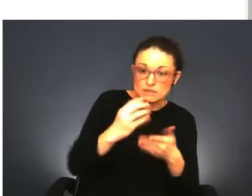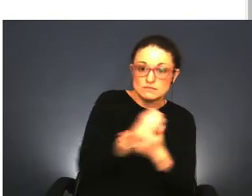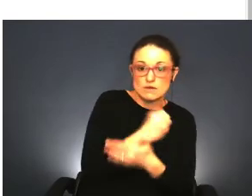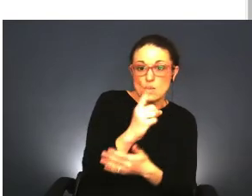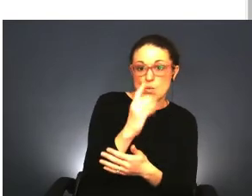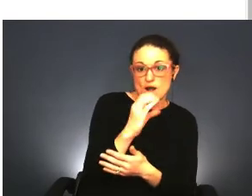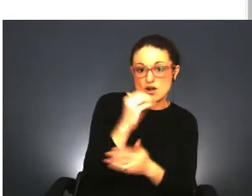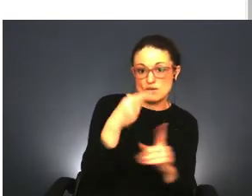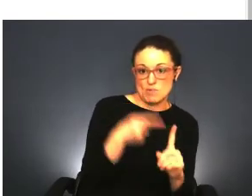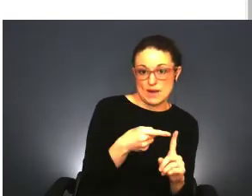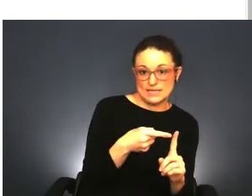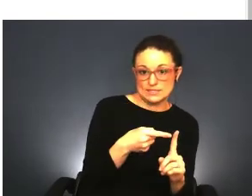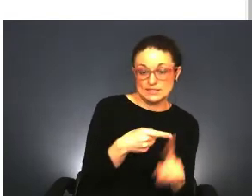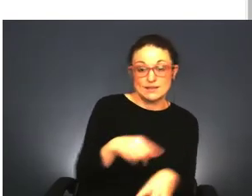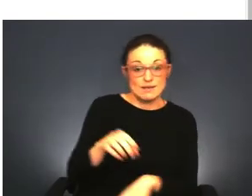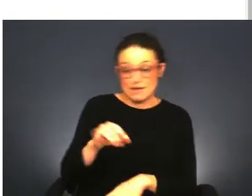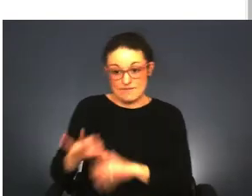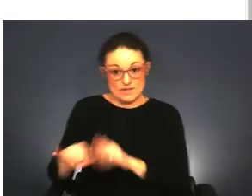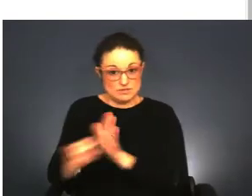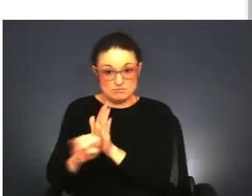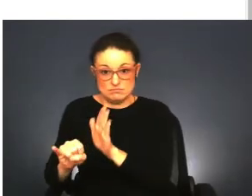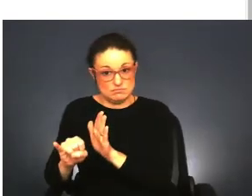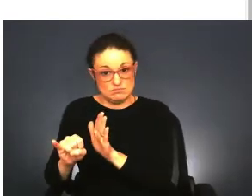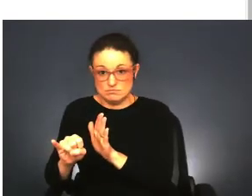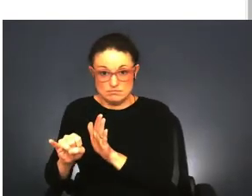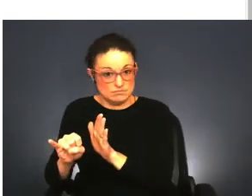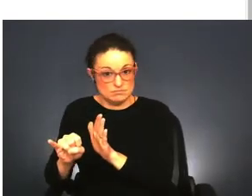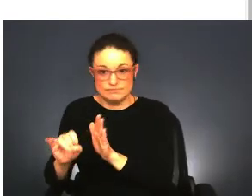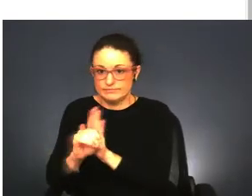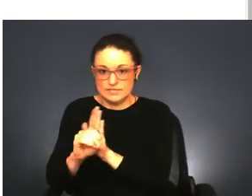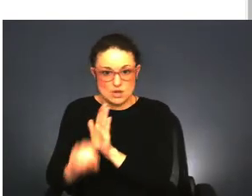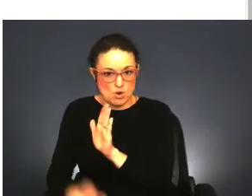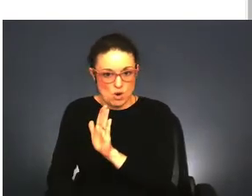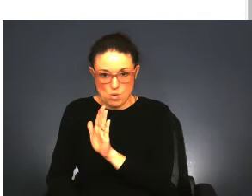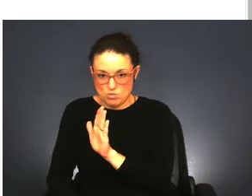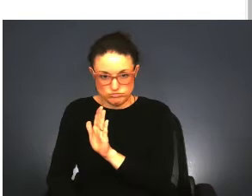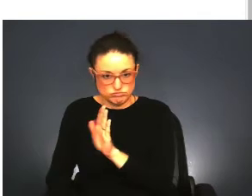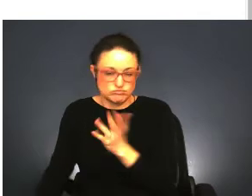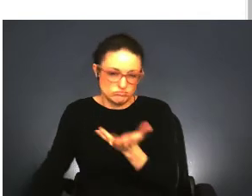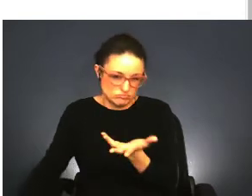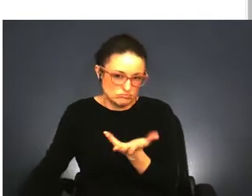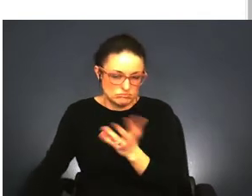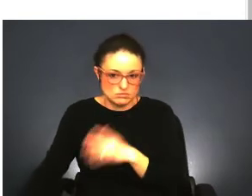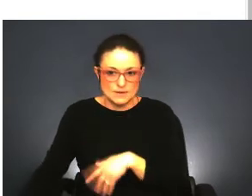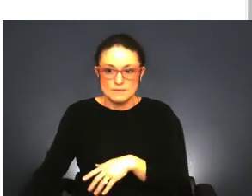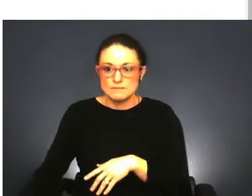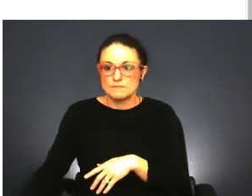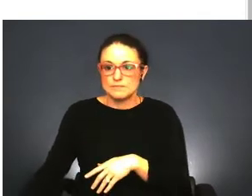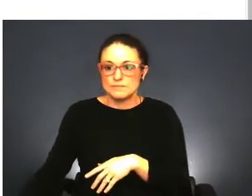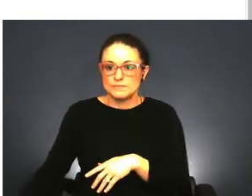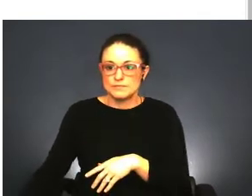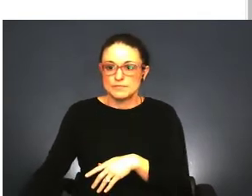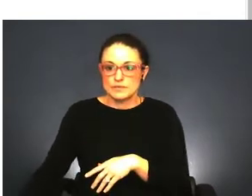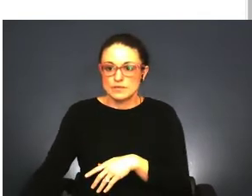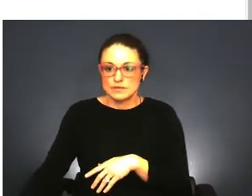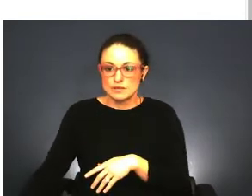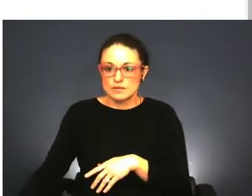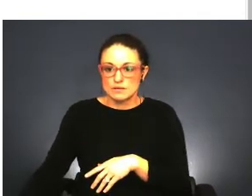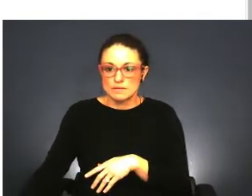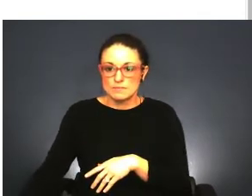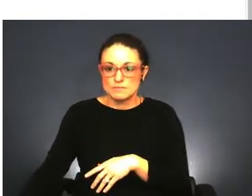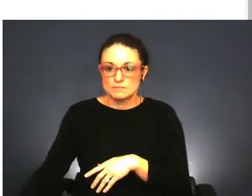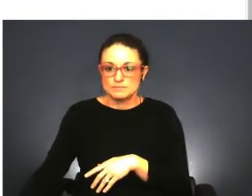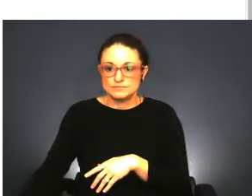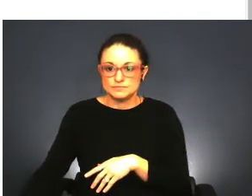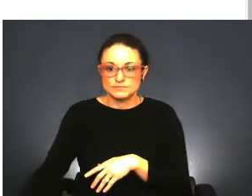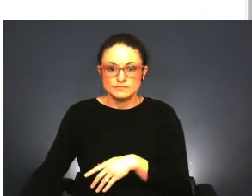complete it. If it's incomplete, they would earn 0 points. Okay. Do you want to set up letter grades?